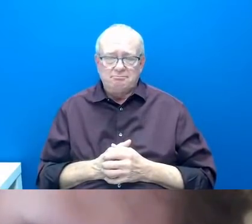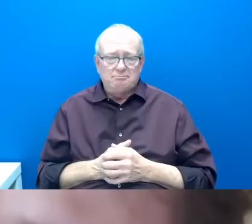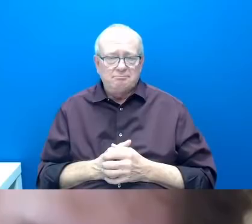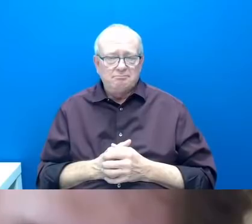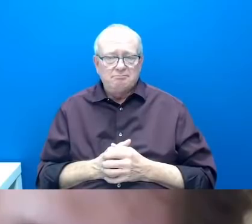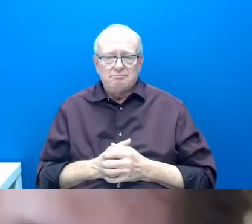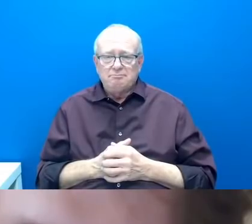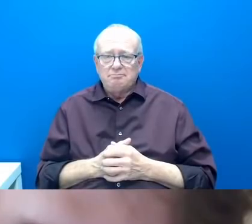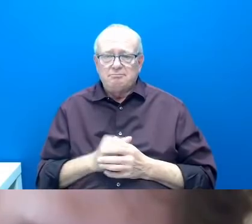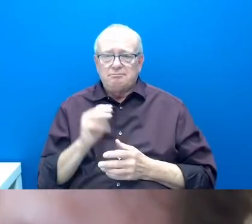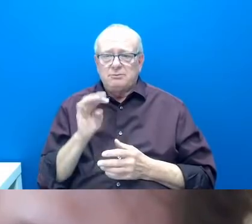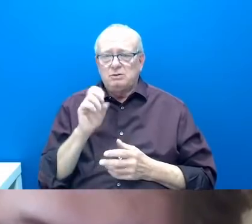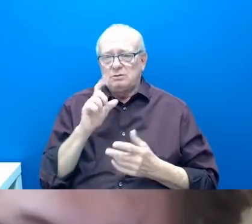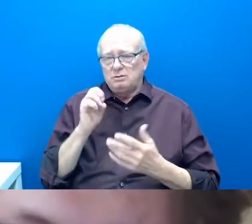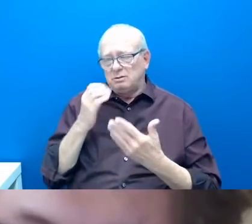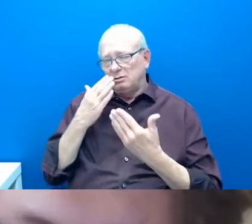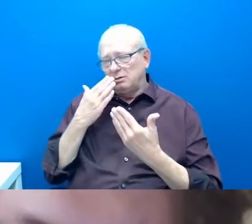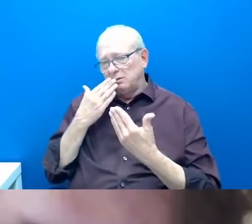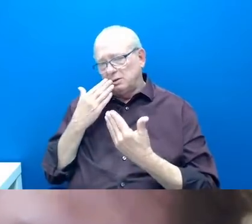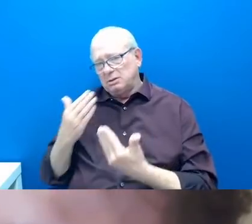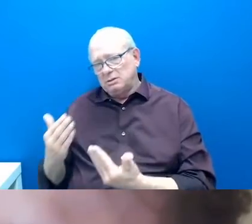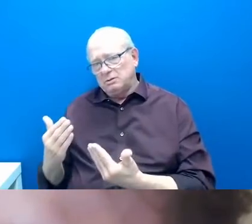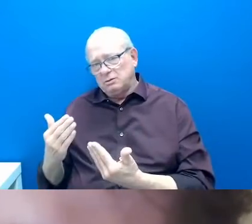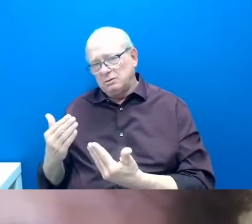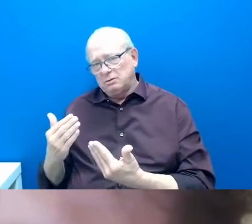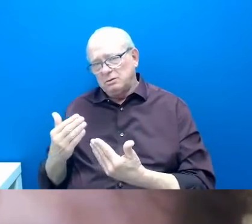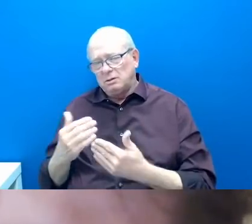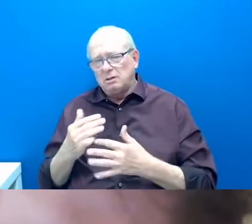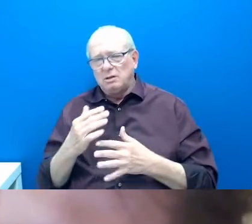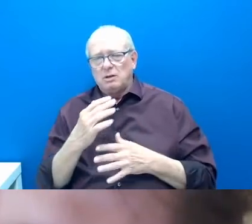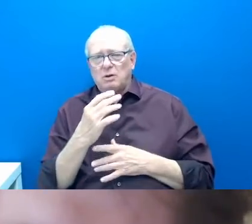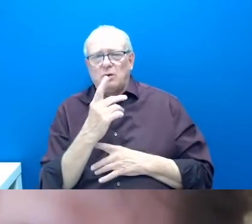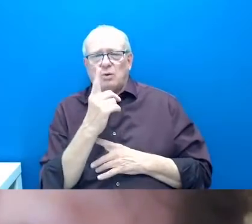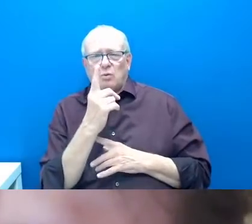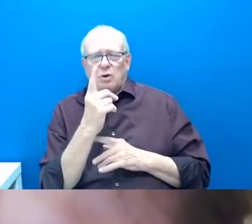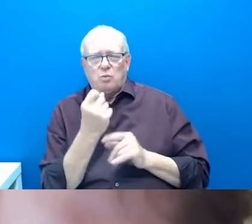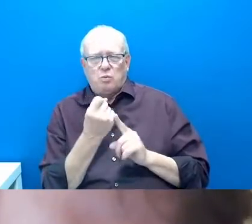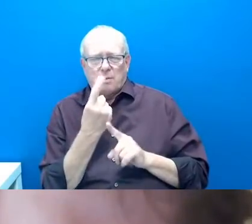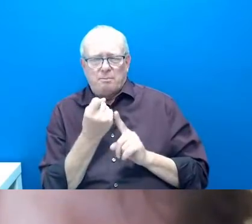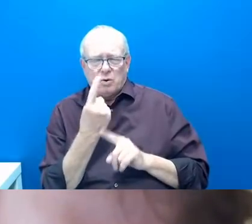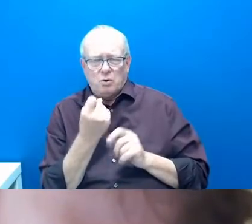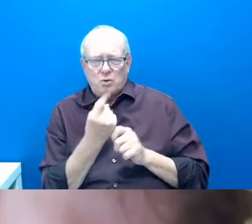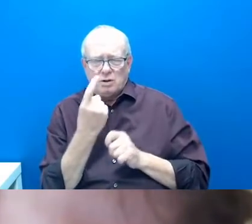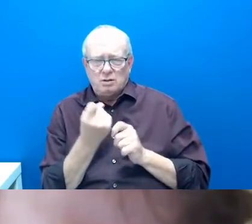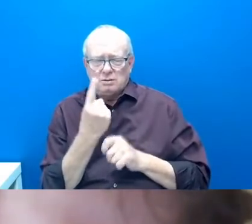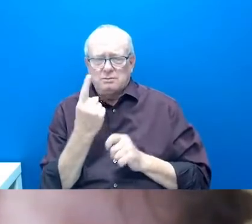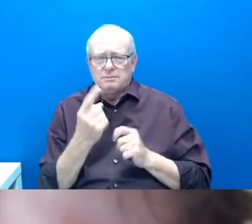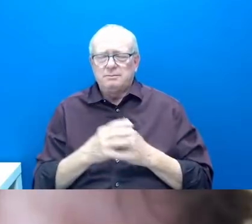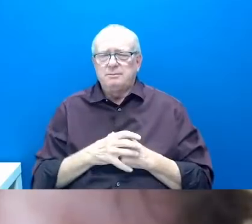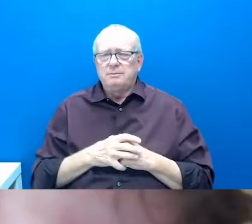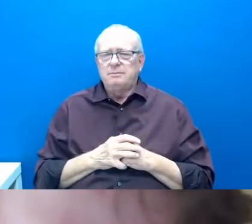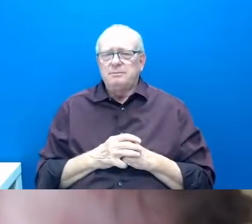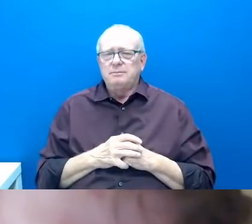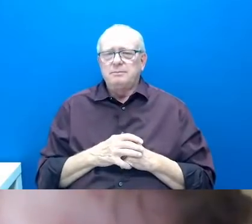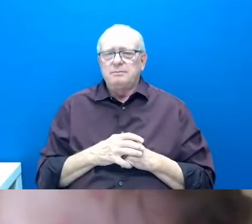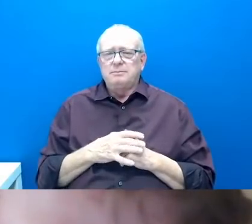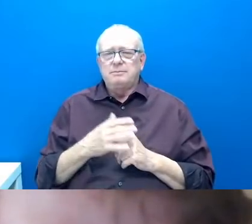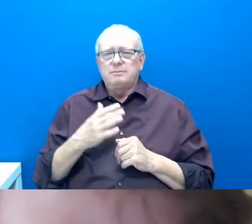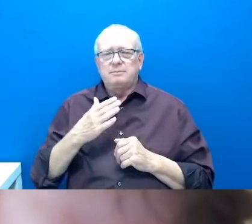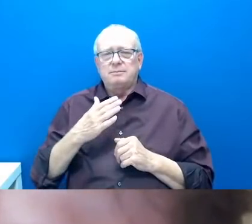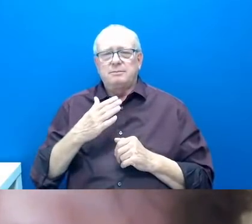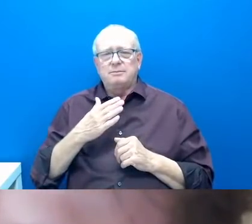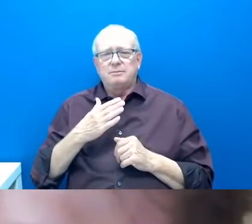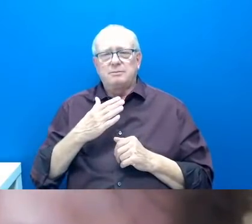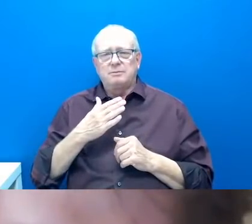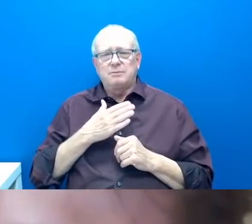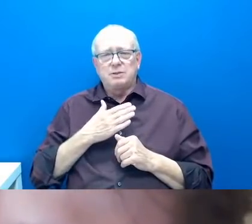Thank you, Eric. And just one more thing. Since ideally, my